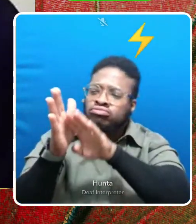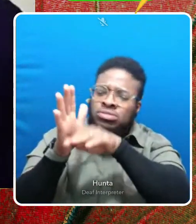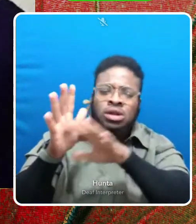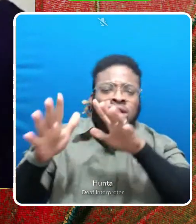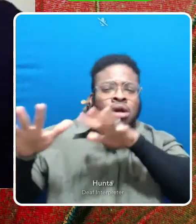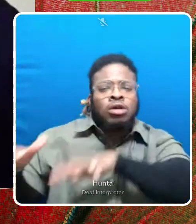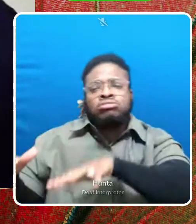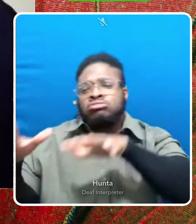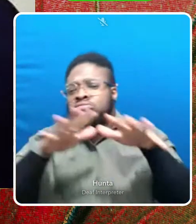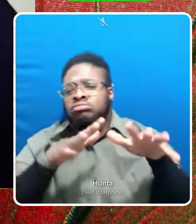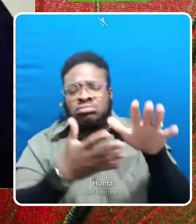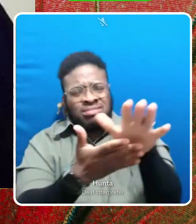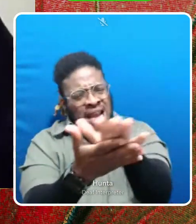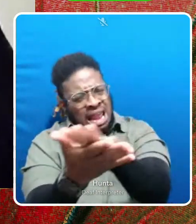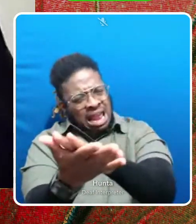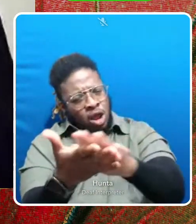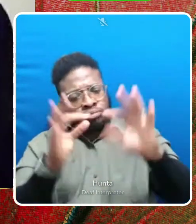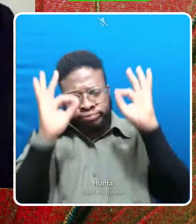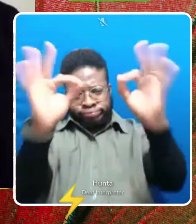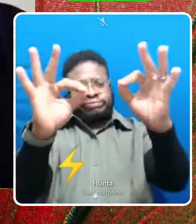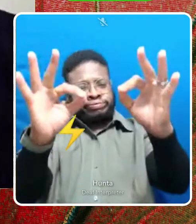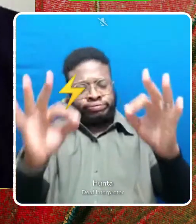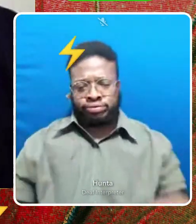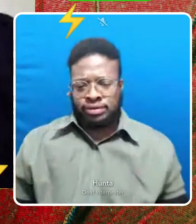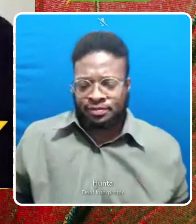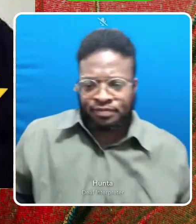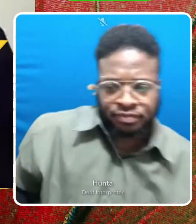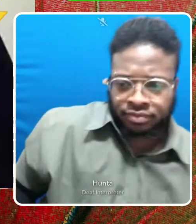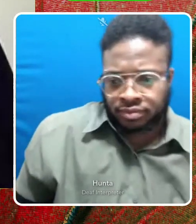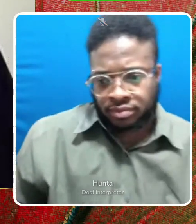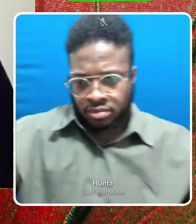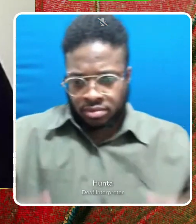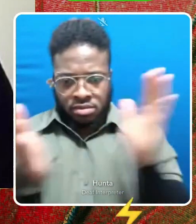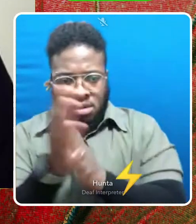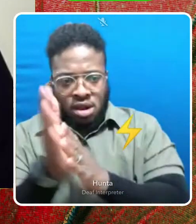Yeah. So this is how